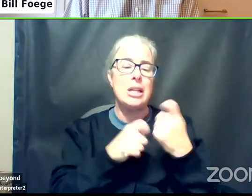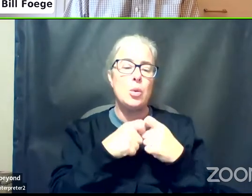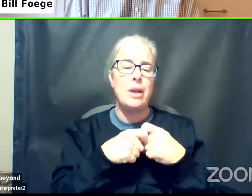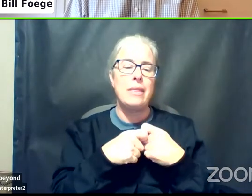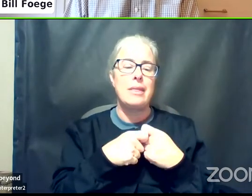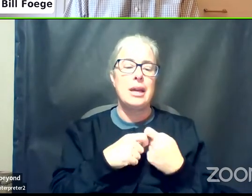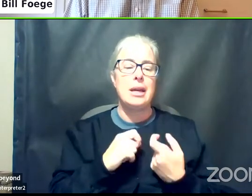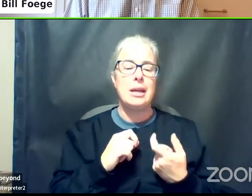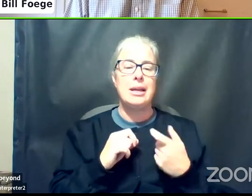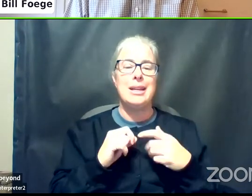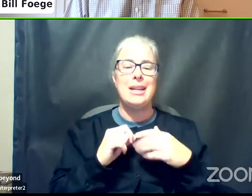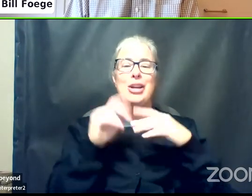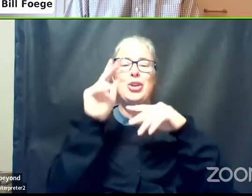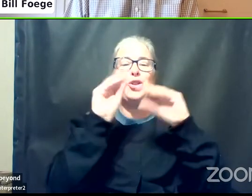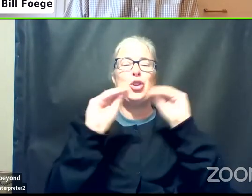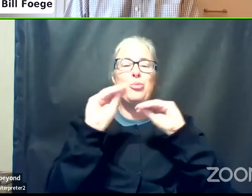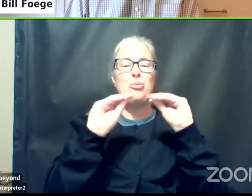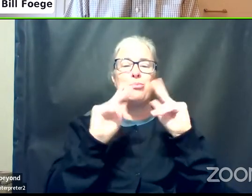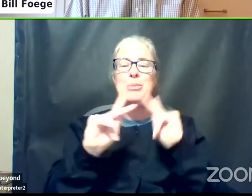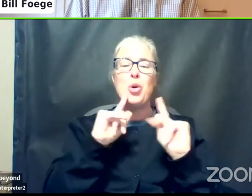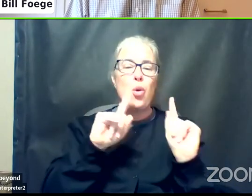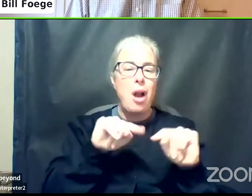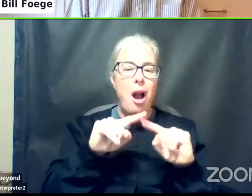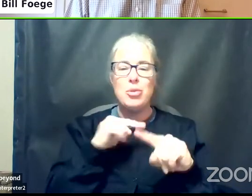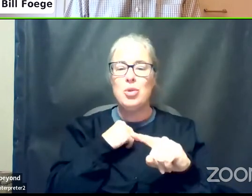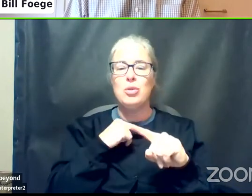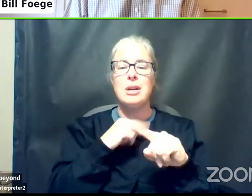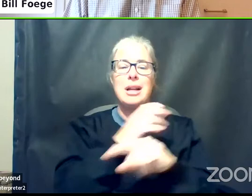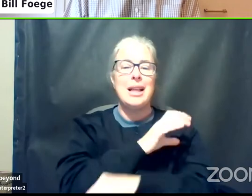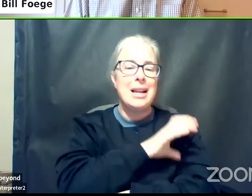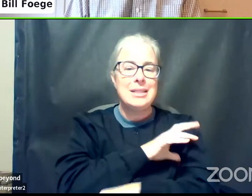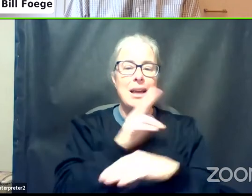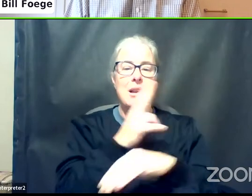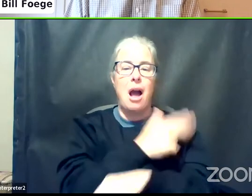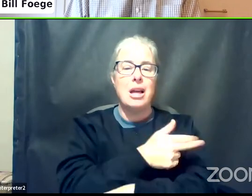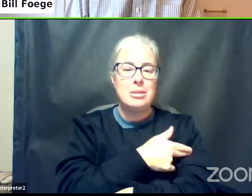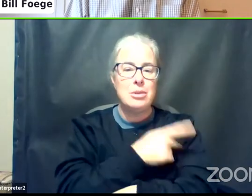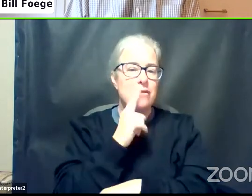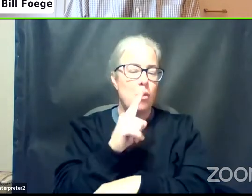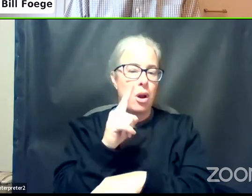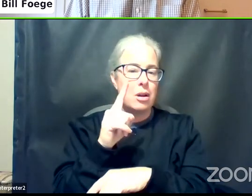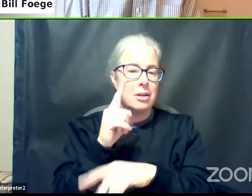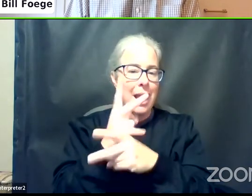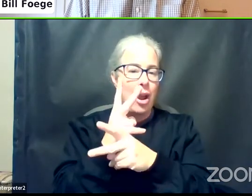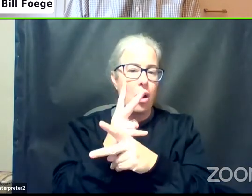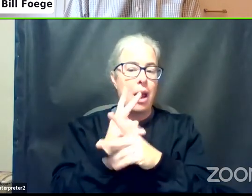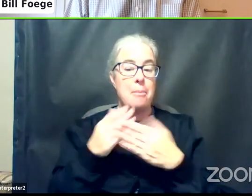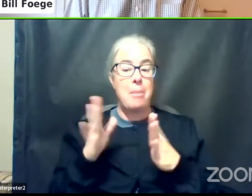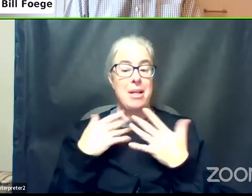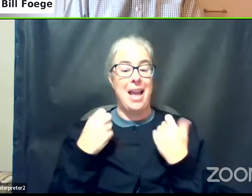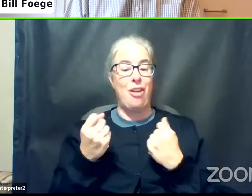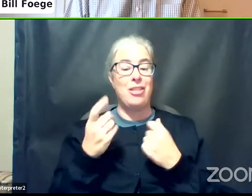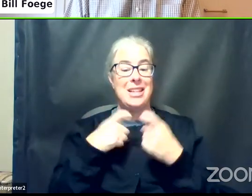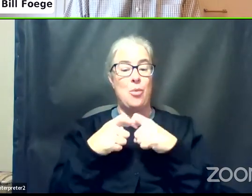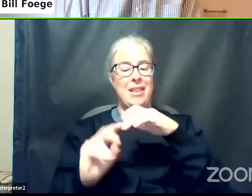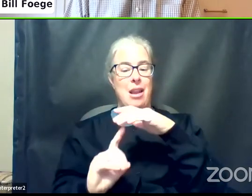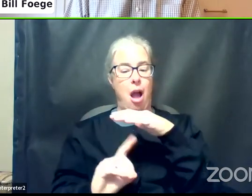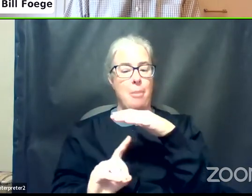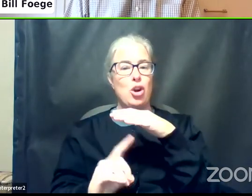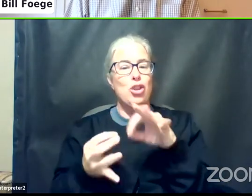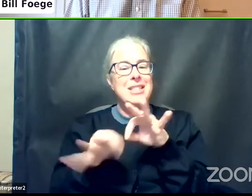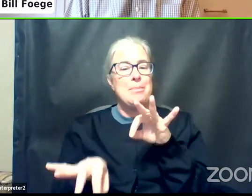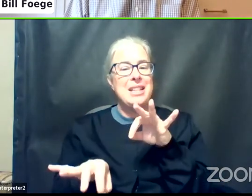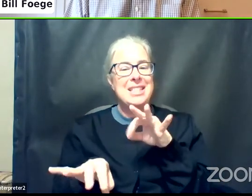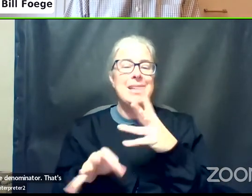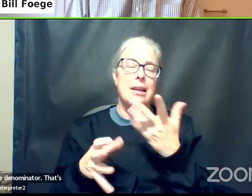numerator the people that come to clinics and hospitals for care well Public Health deals with the denominator that's simplistic